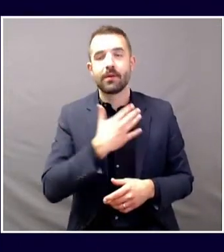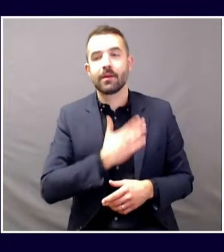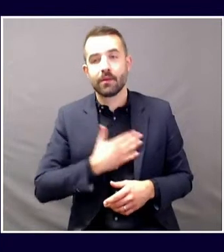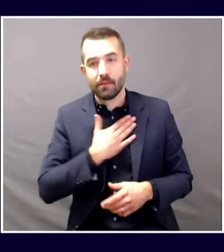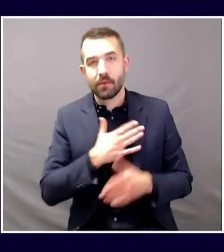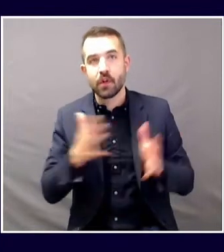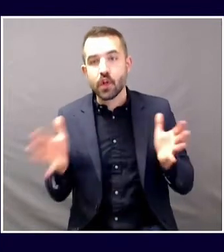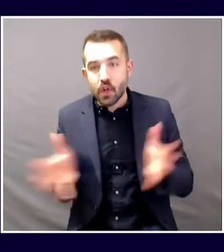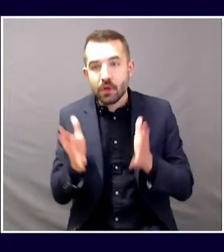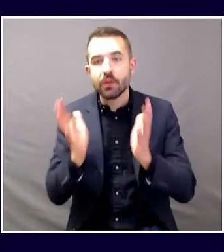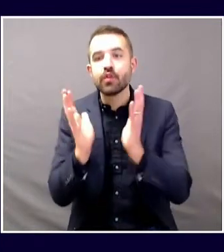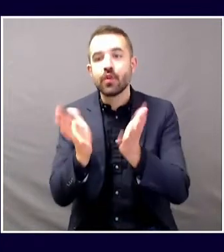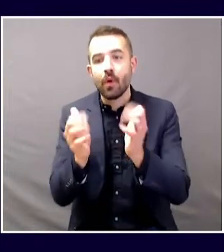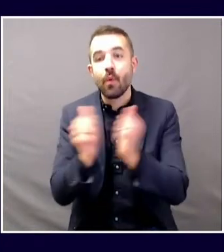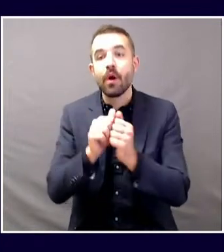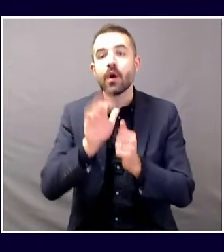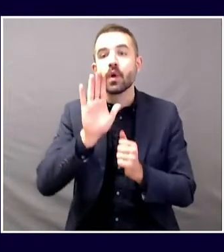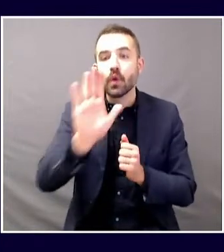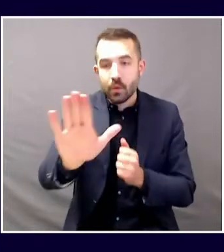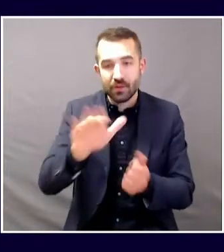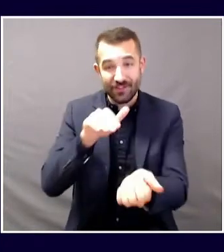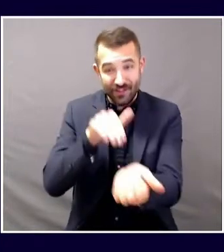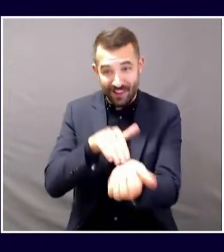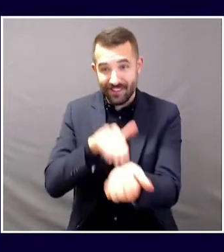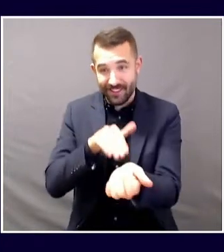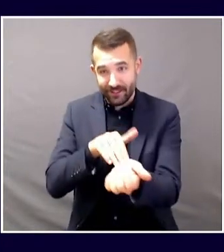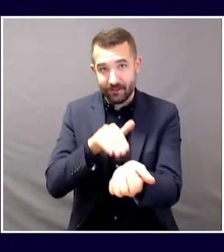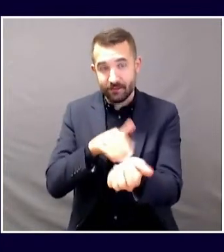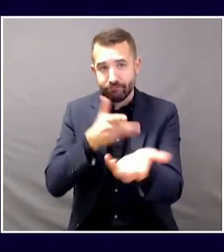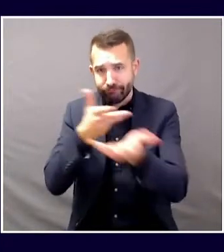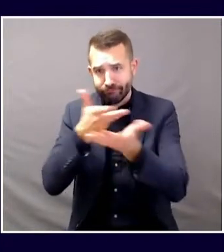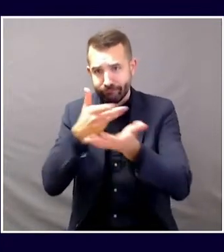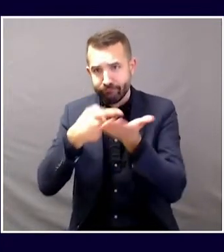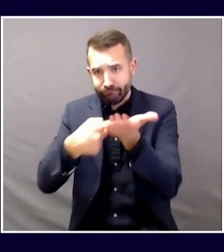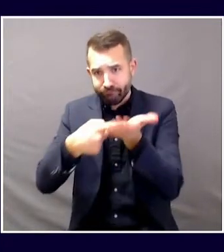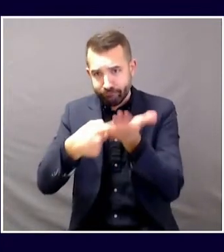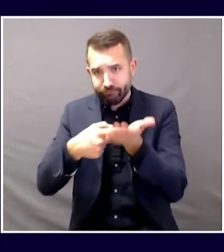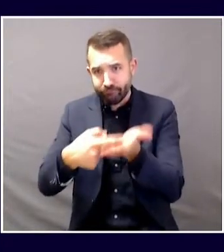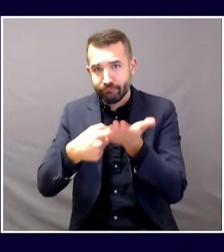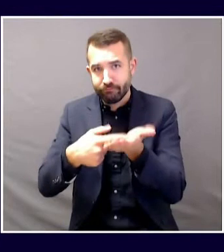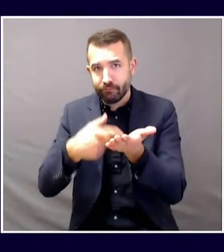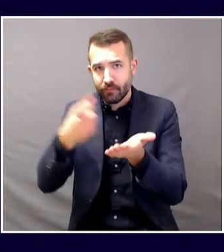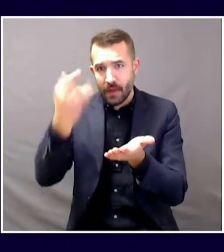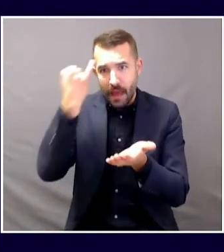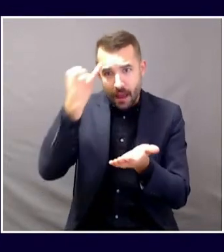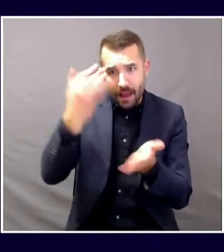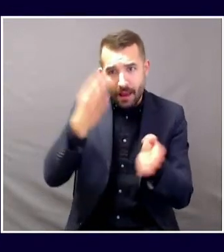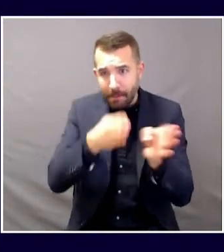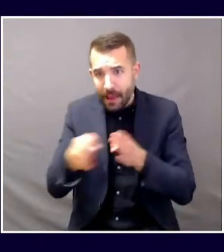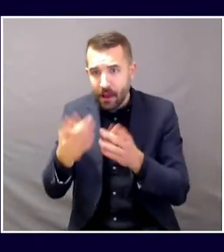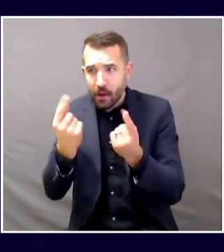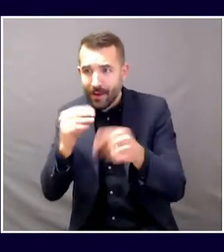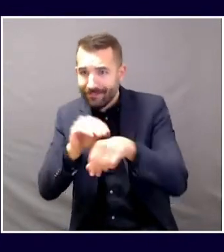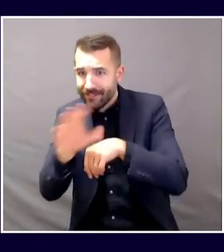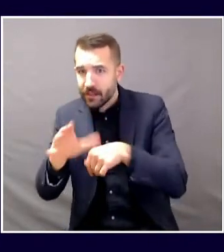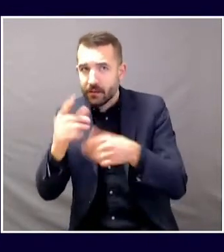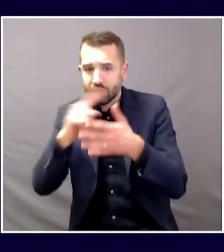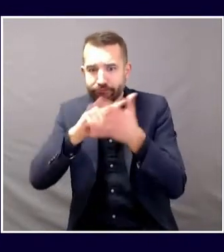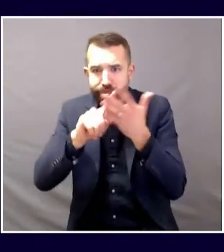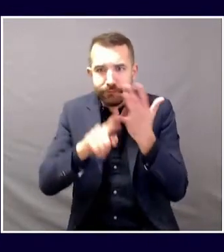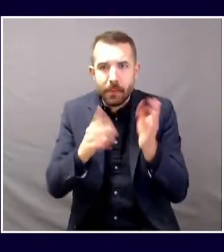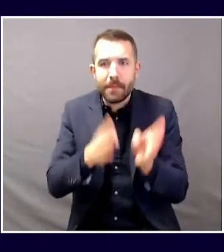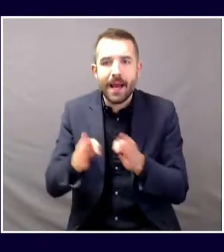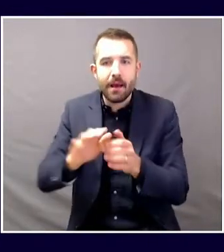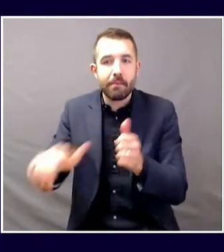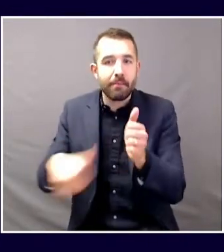her healthcare provider. Because generally speaking, what we recommend, and what I think all other